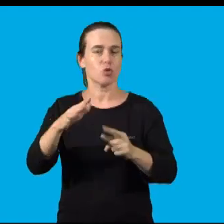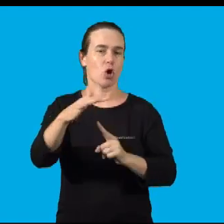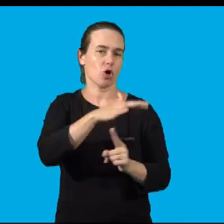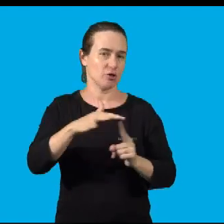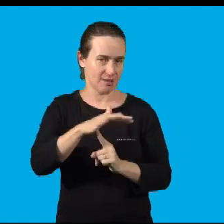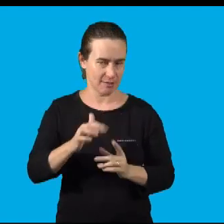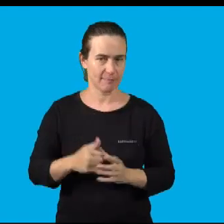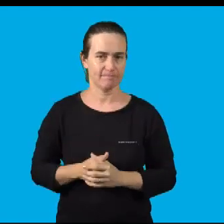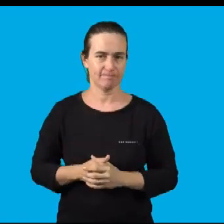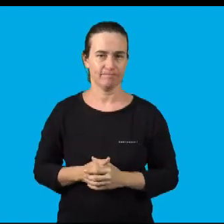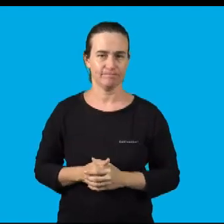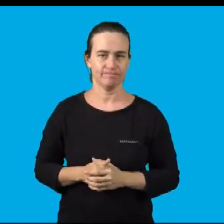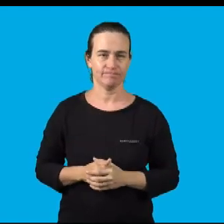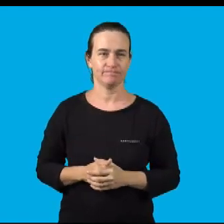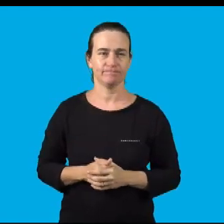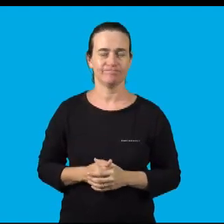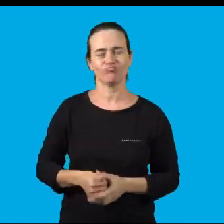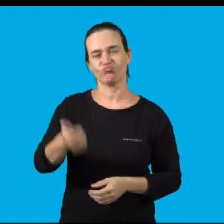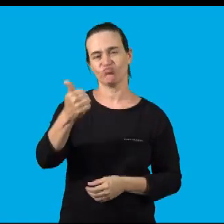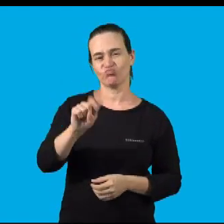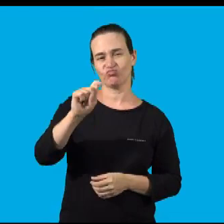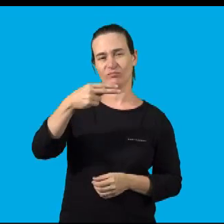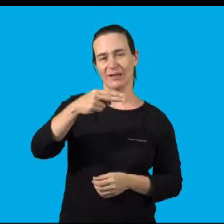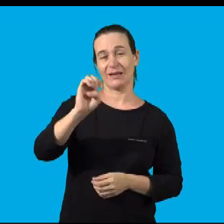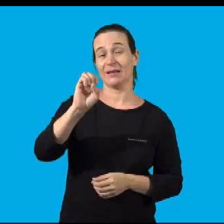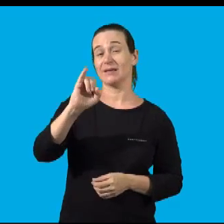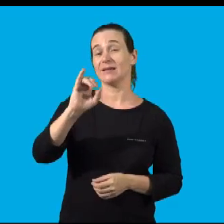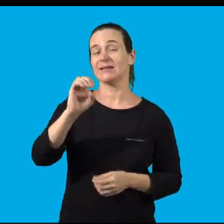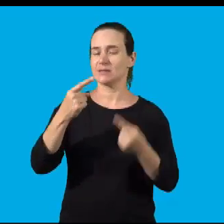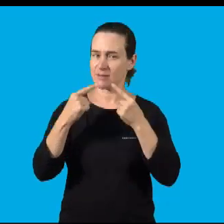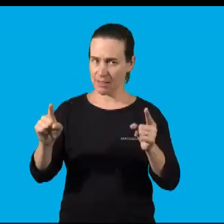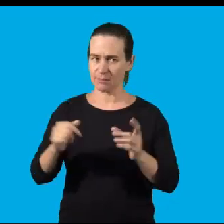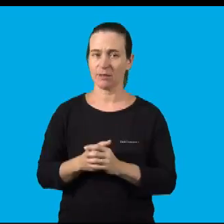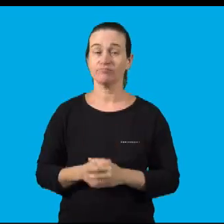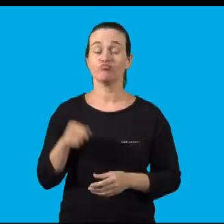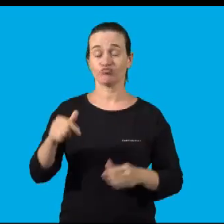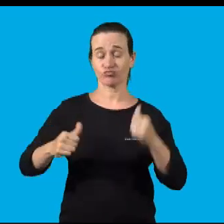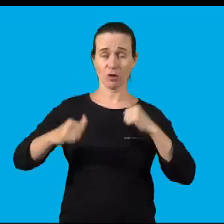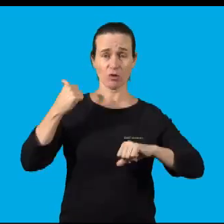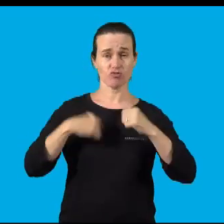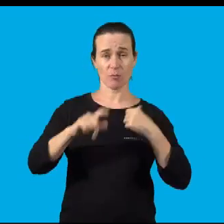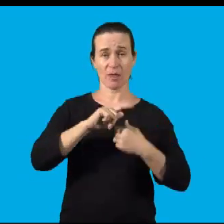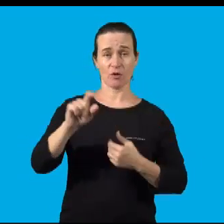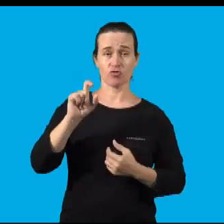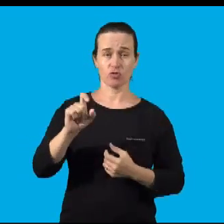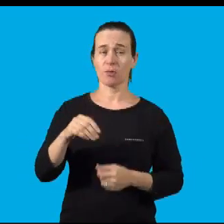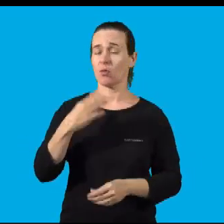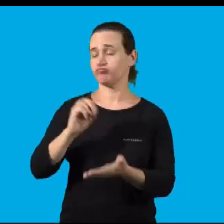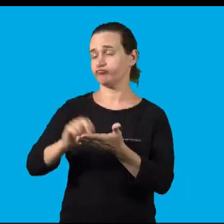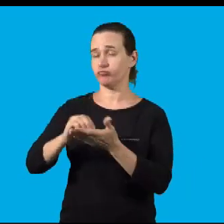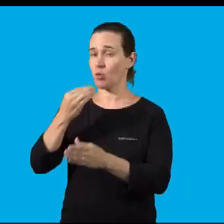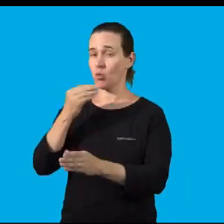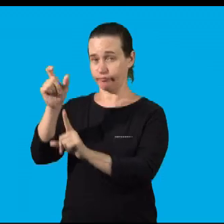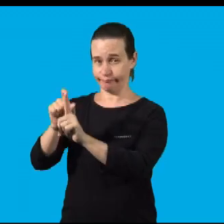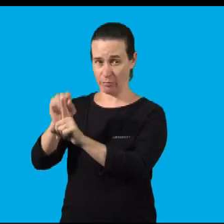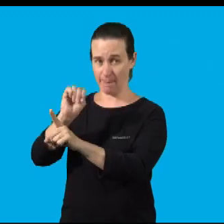contextualization of that quote. Then we have our thesis statement. In the drama, The Crucible by Arthur Miller,